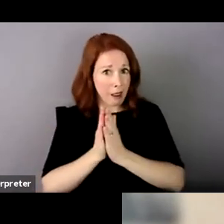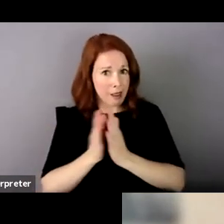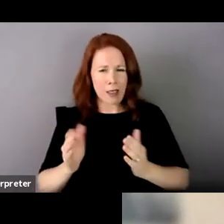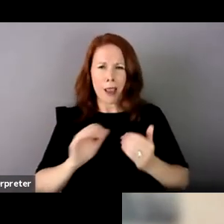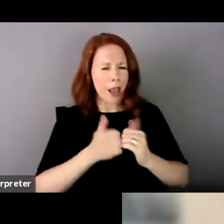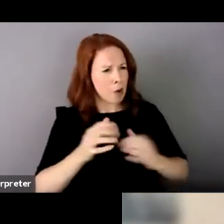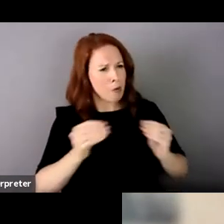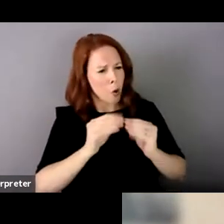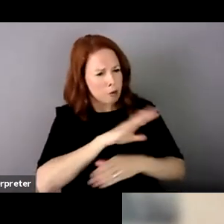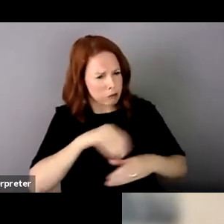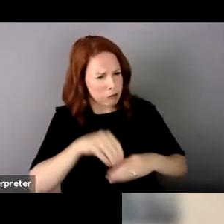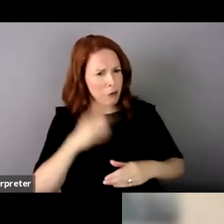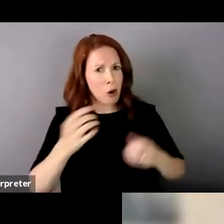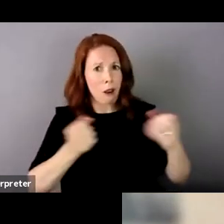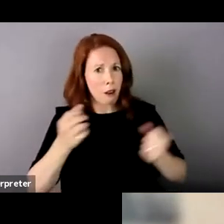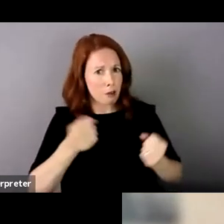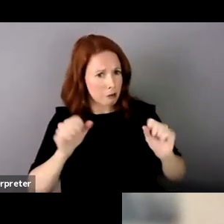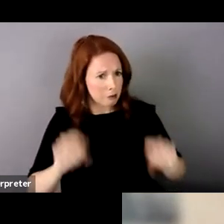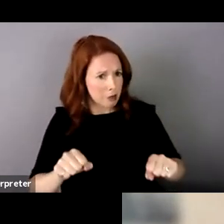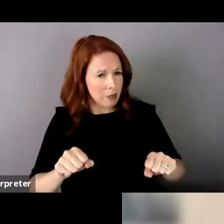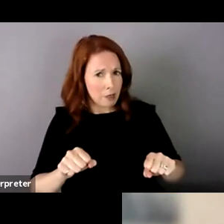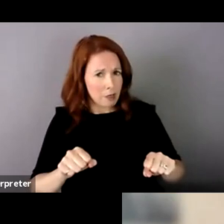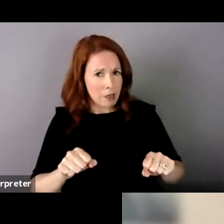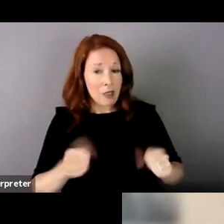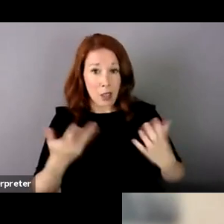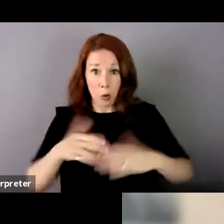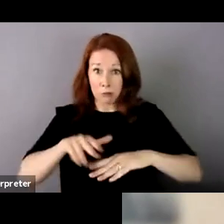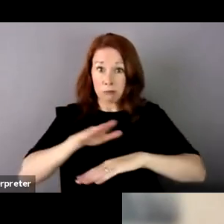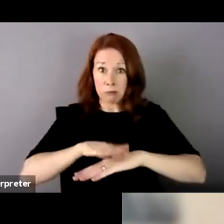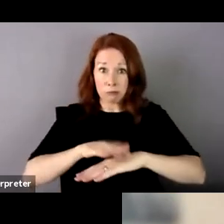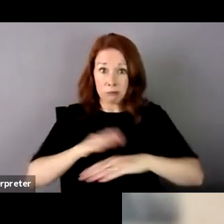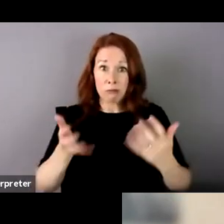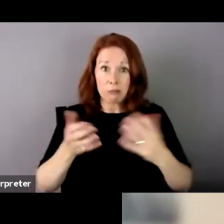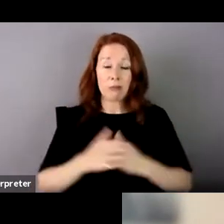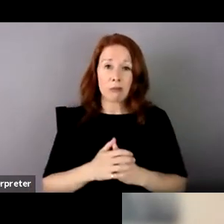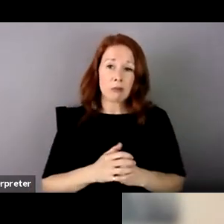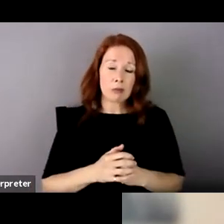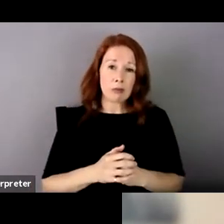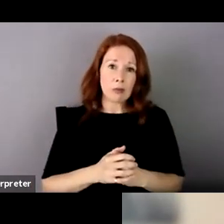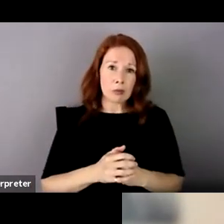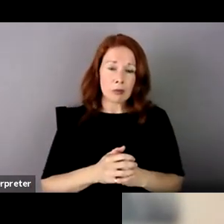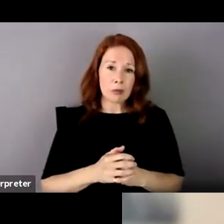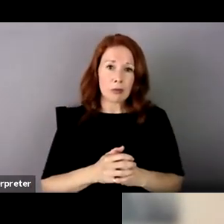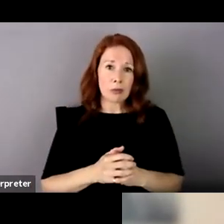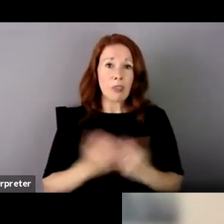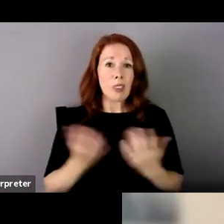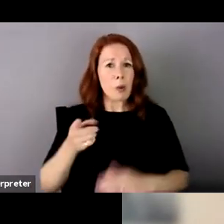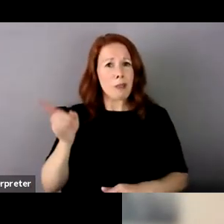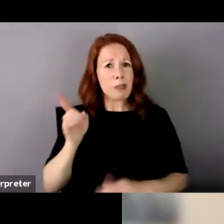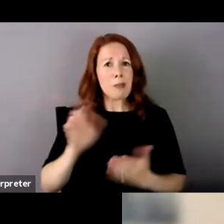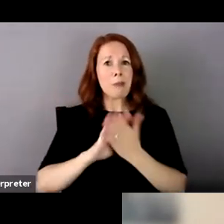more inclusive in terms of their hiring, and to sit in through that process and essentially become, you know,